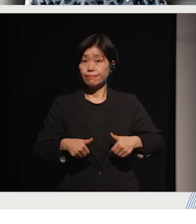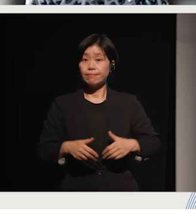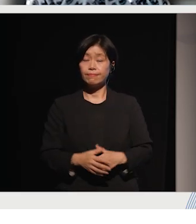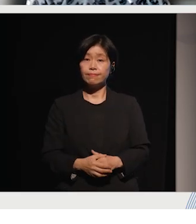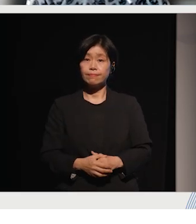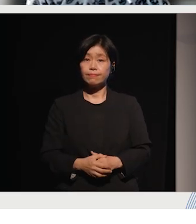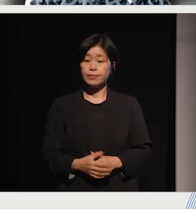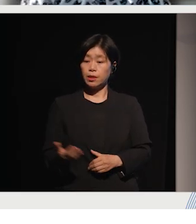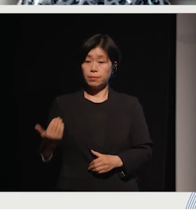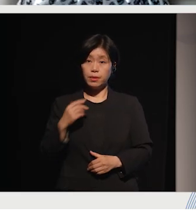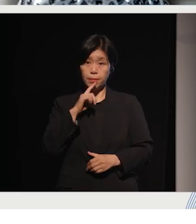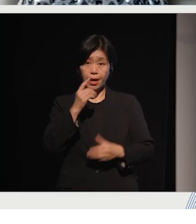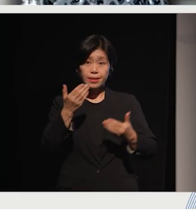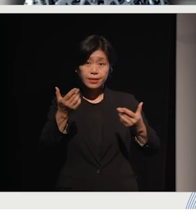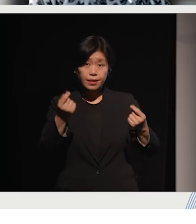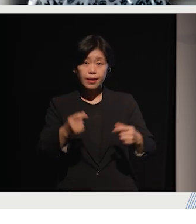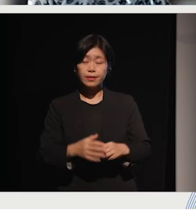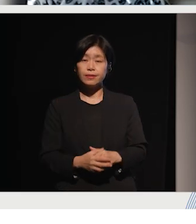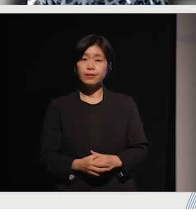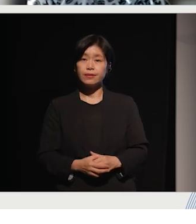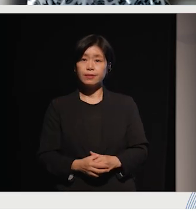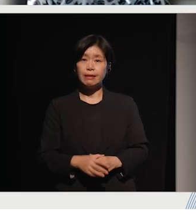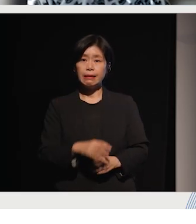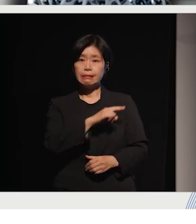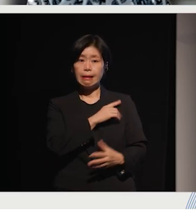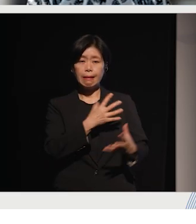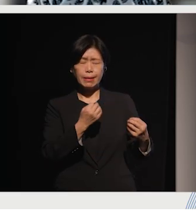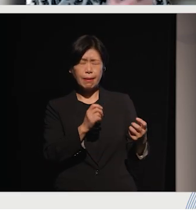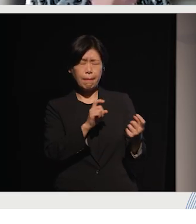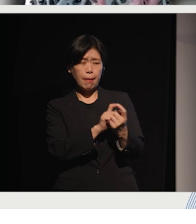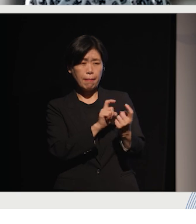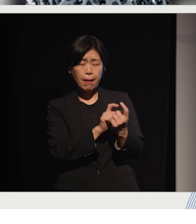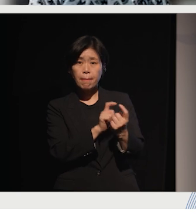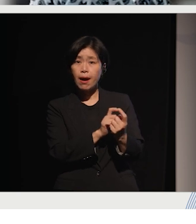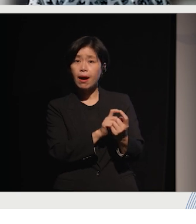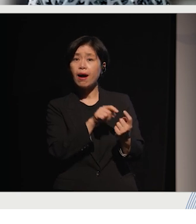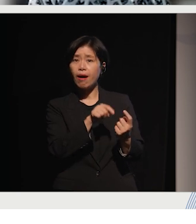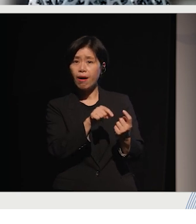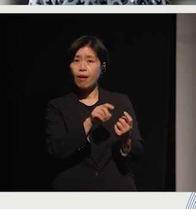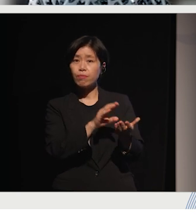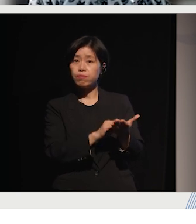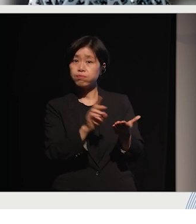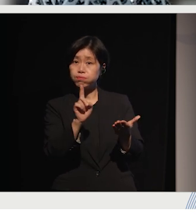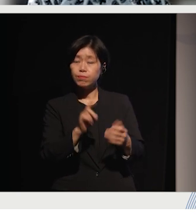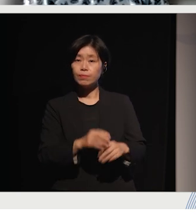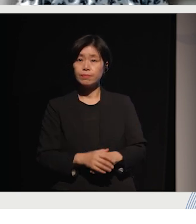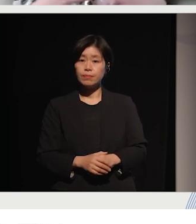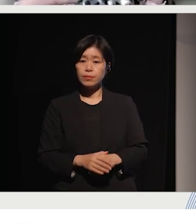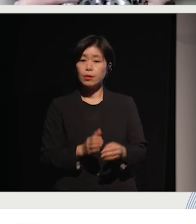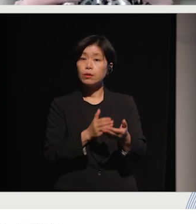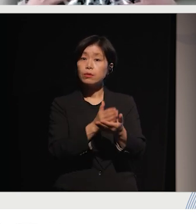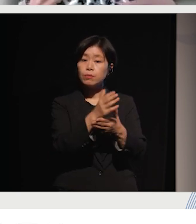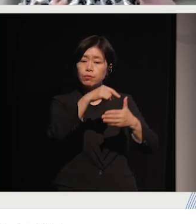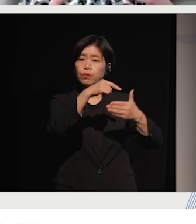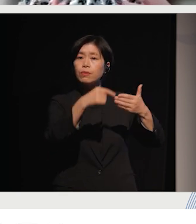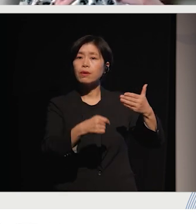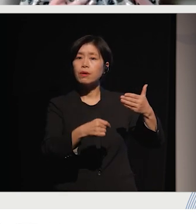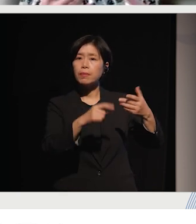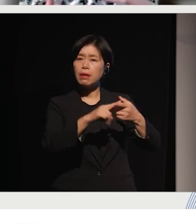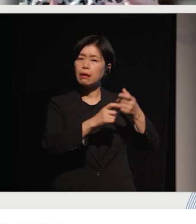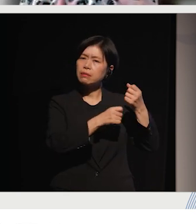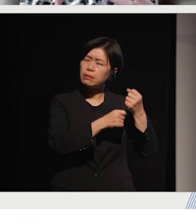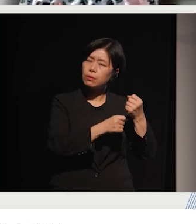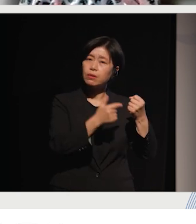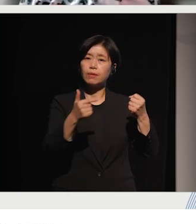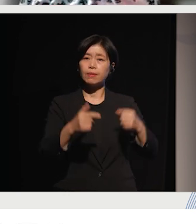earlier is a reliance on specialized programming. And what I mean by specialized programming is it became very